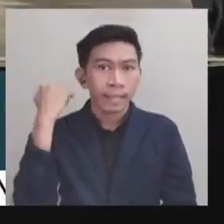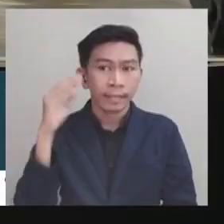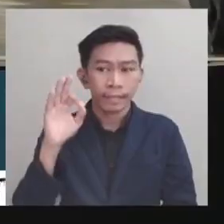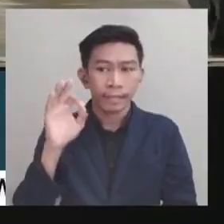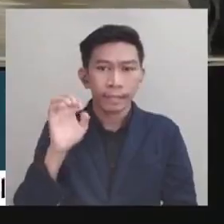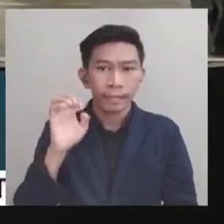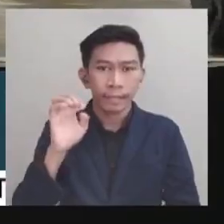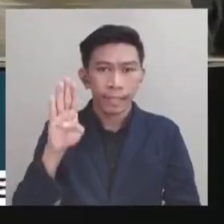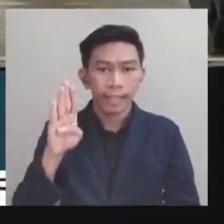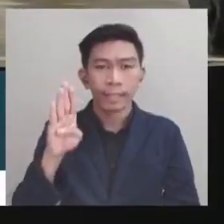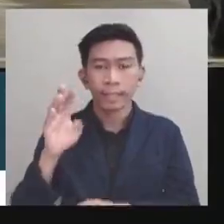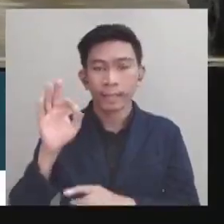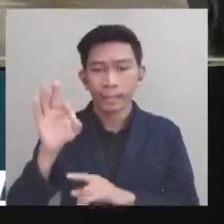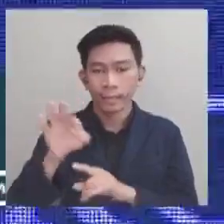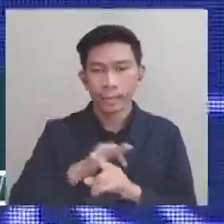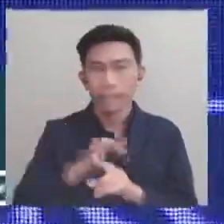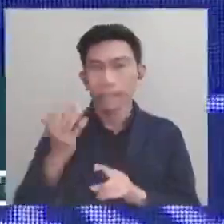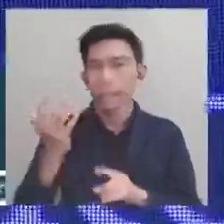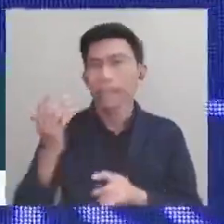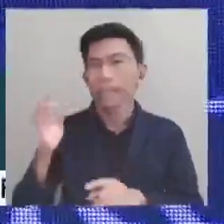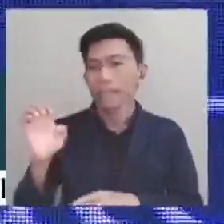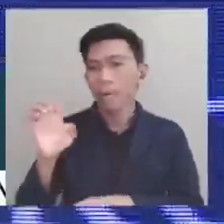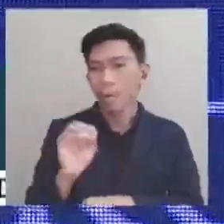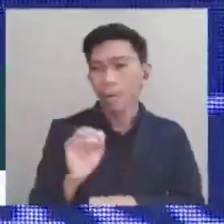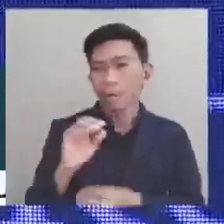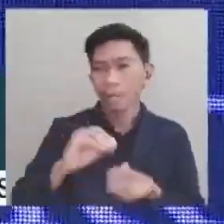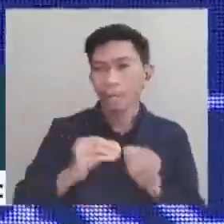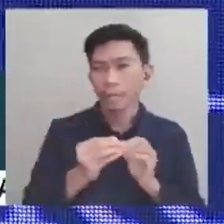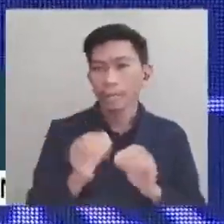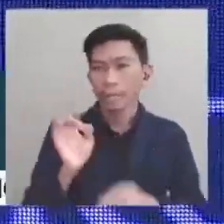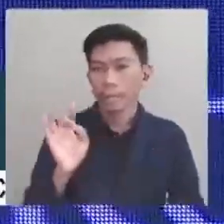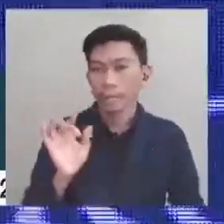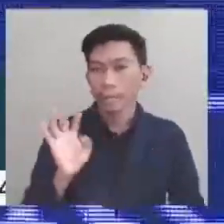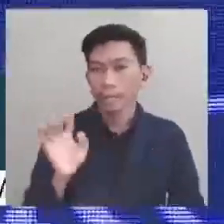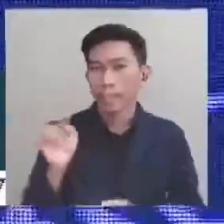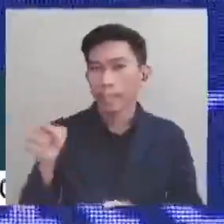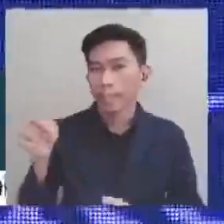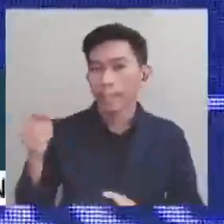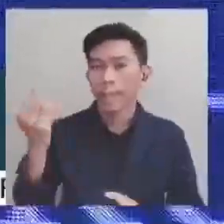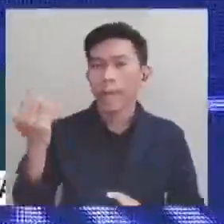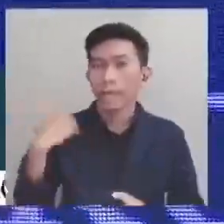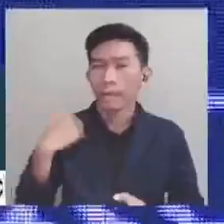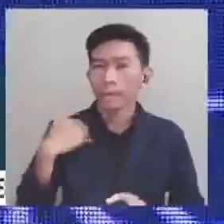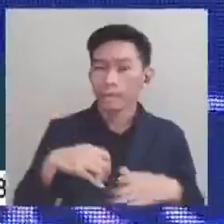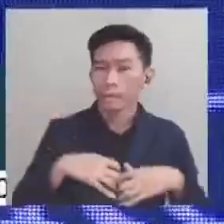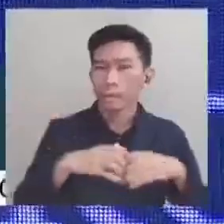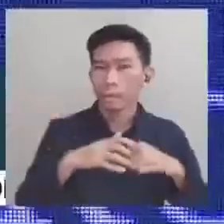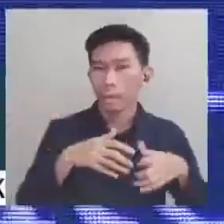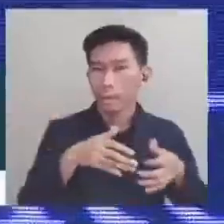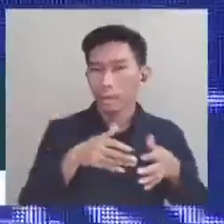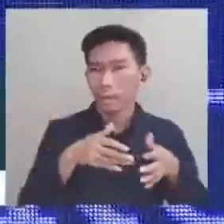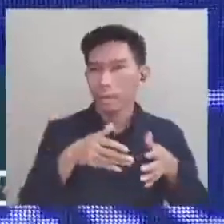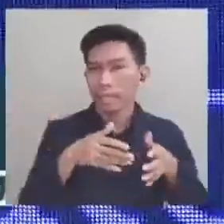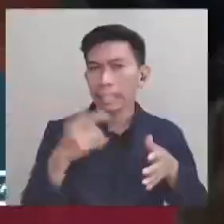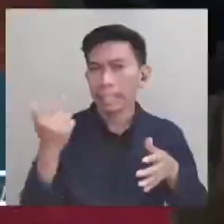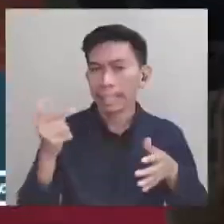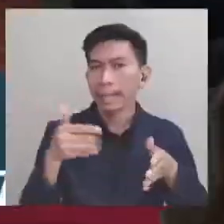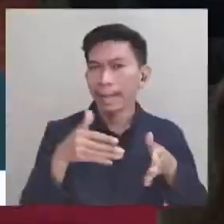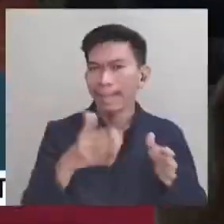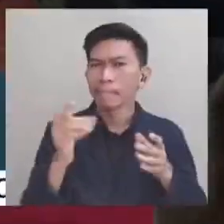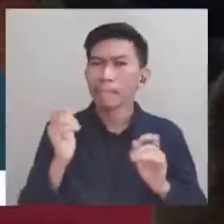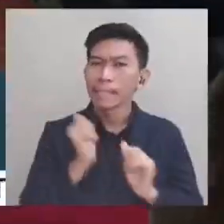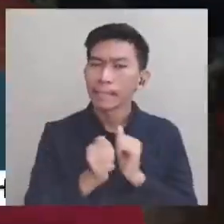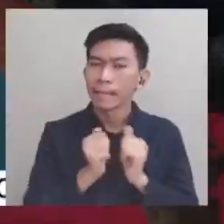Executive Order No. 18, which ordered the creation of green lanes in government offices that will be in charge of expediting